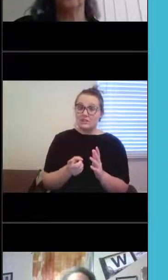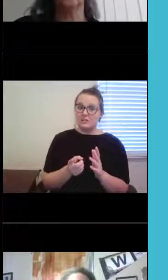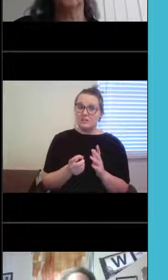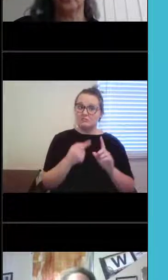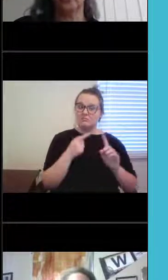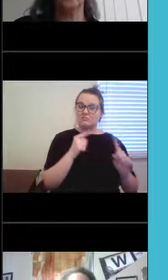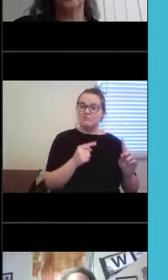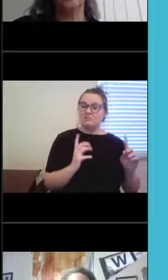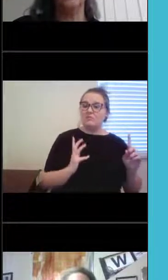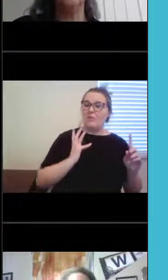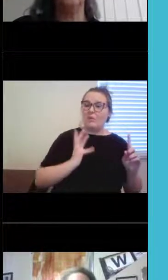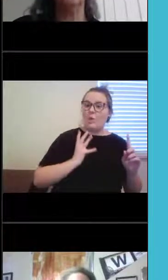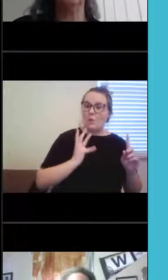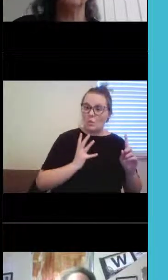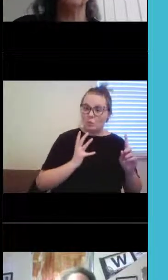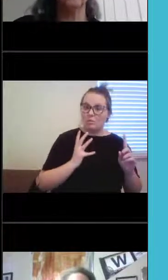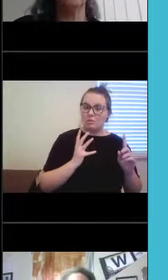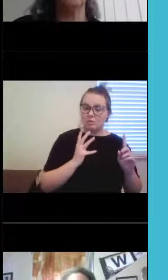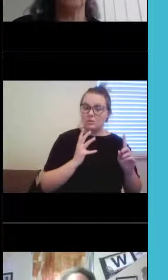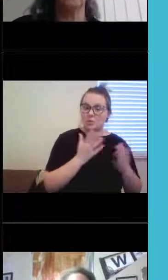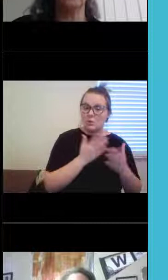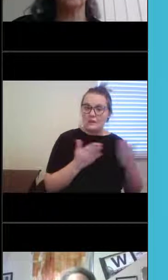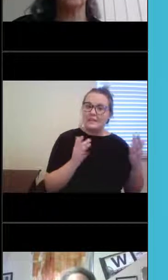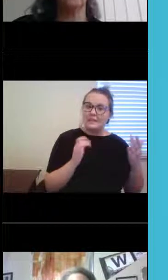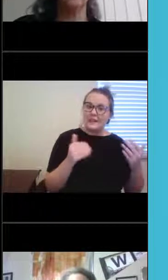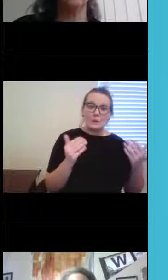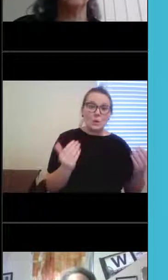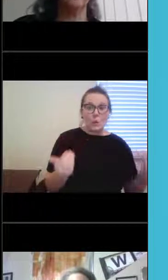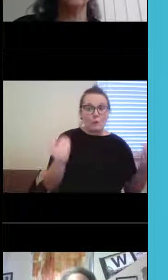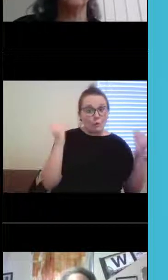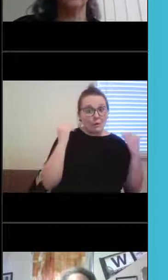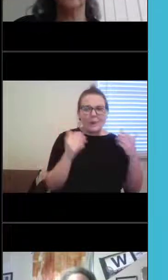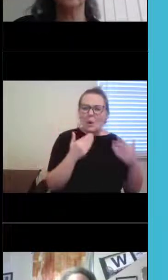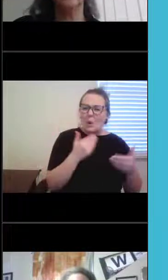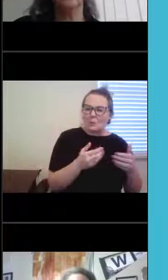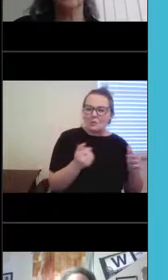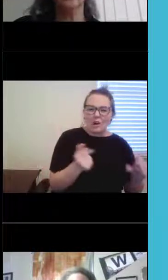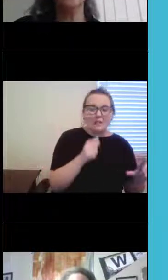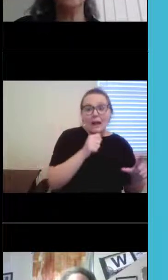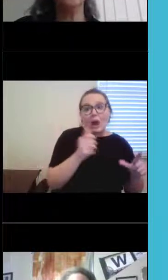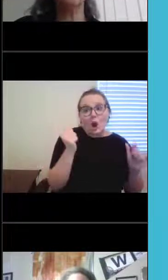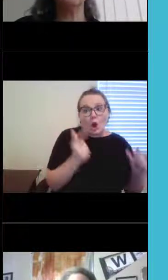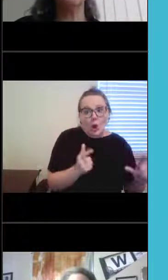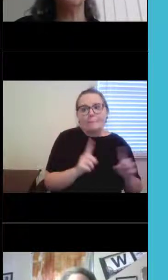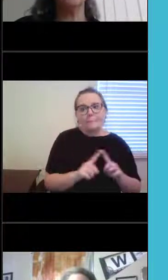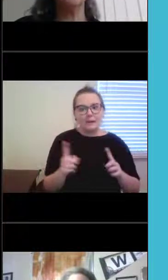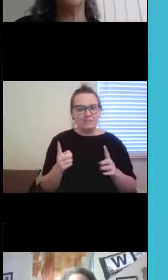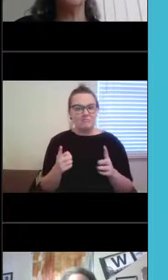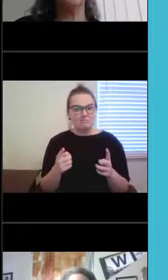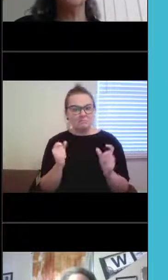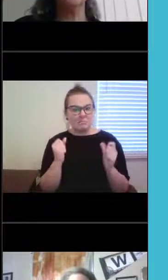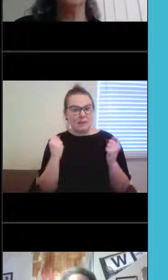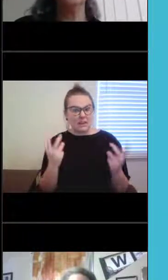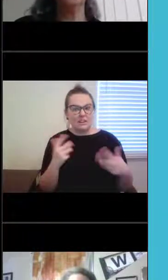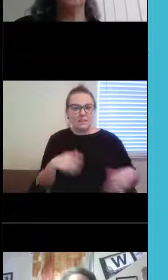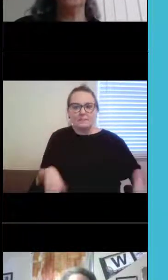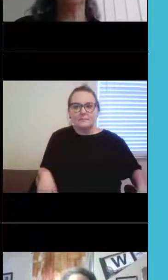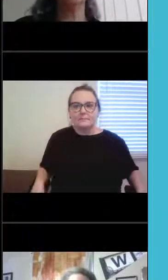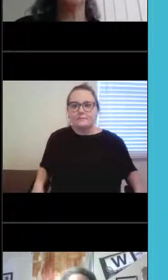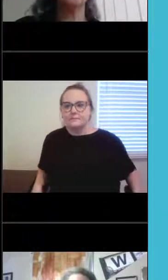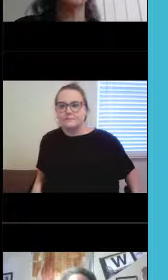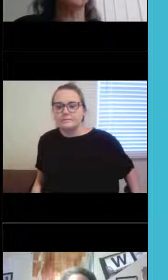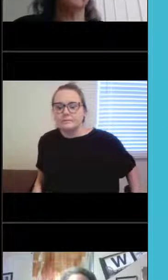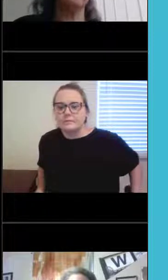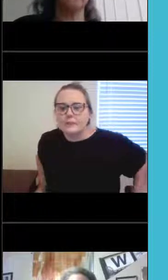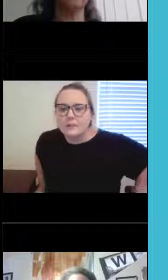which are overwhelmingly, almost all of them, not exactly all of them,